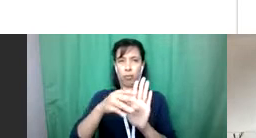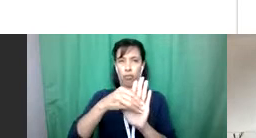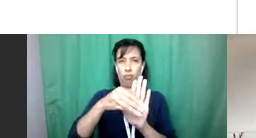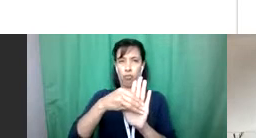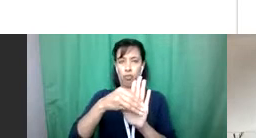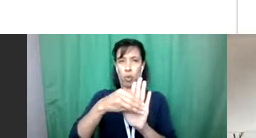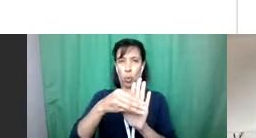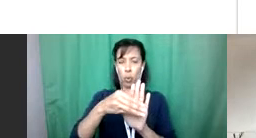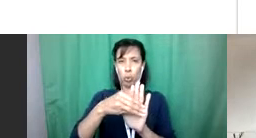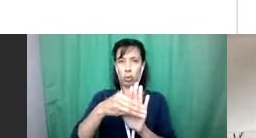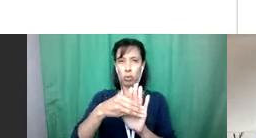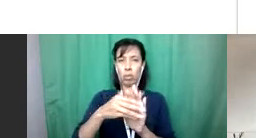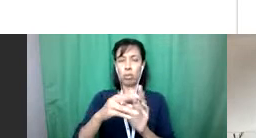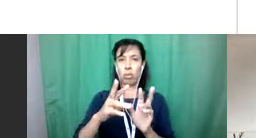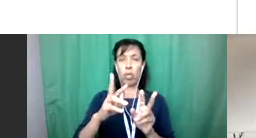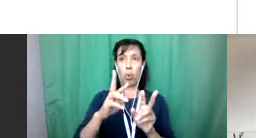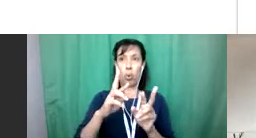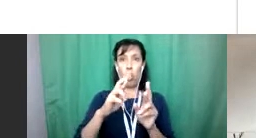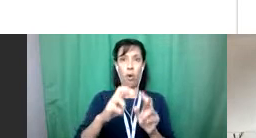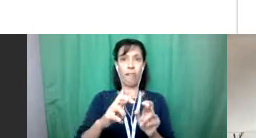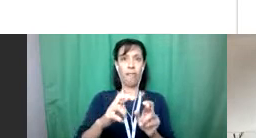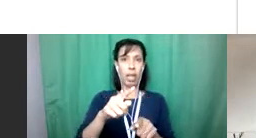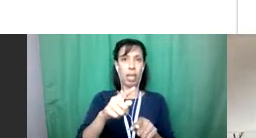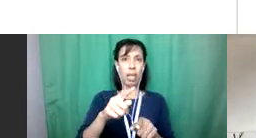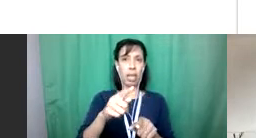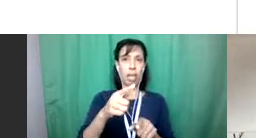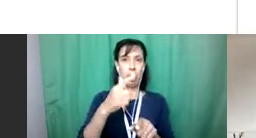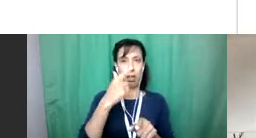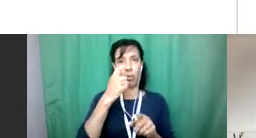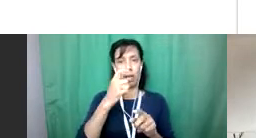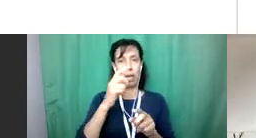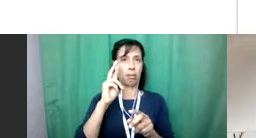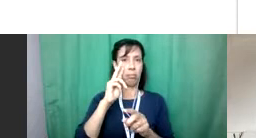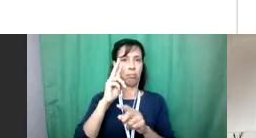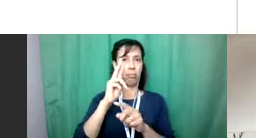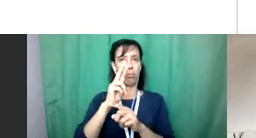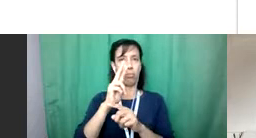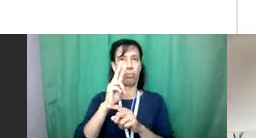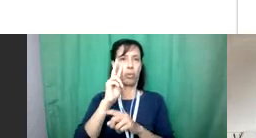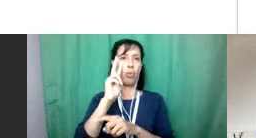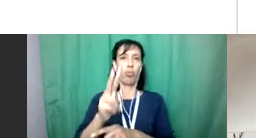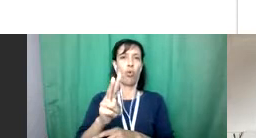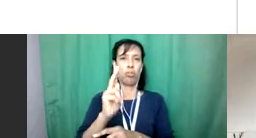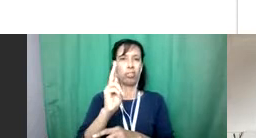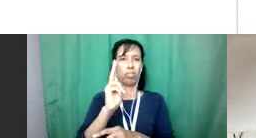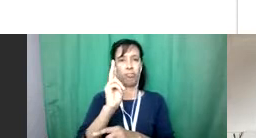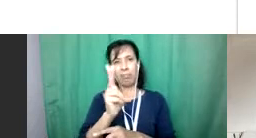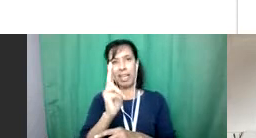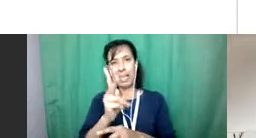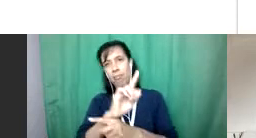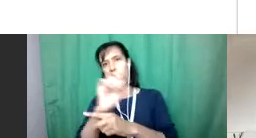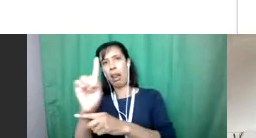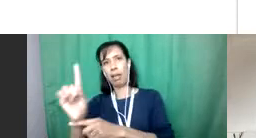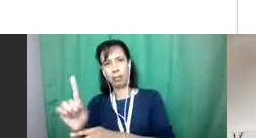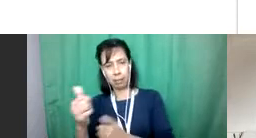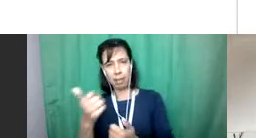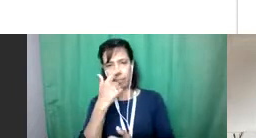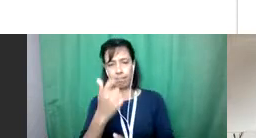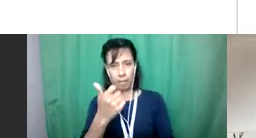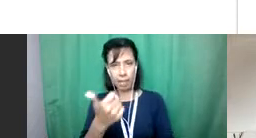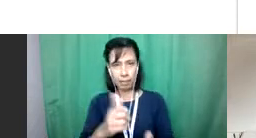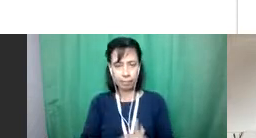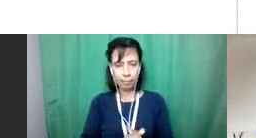to see this retrospectively. Thanks, Sarah. Okay, so I'm into the